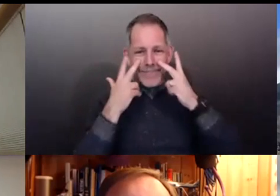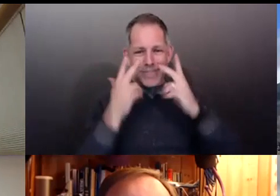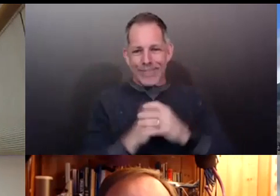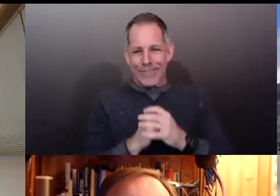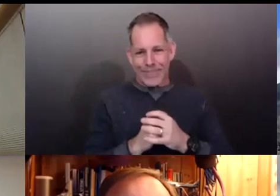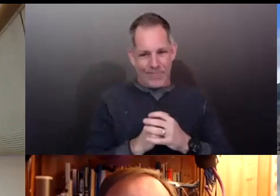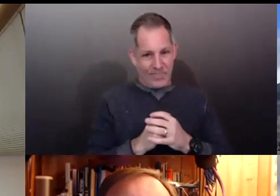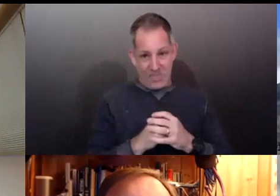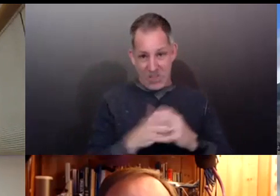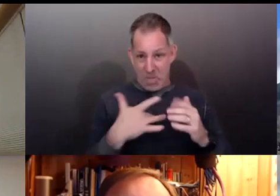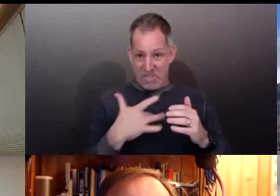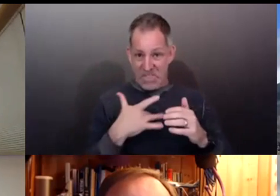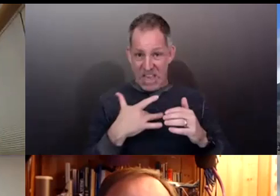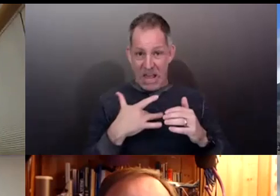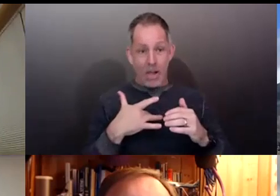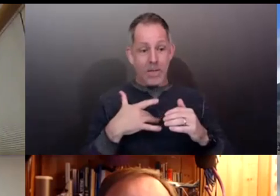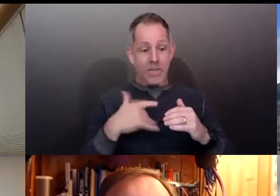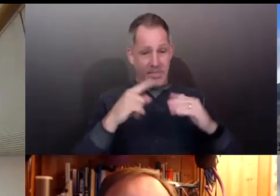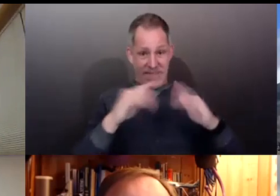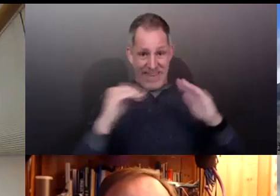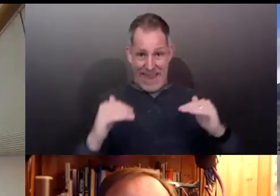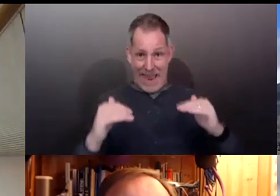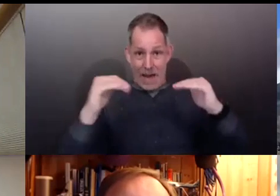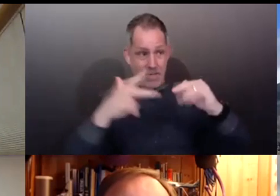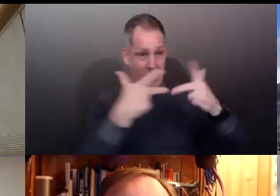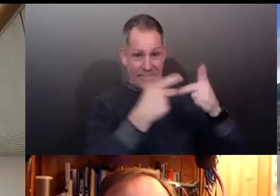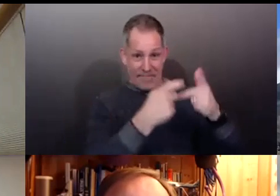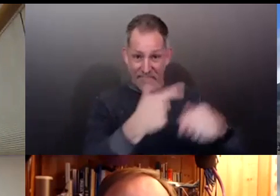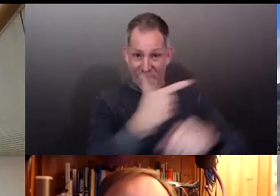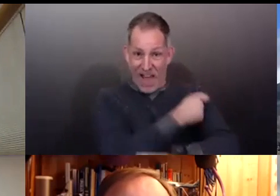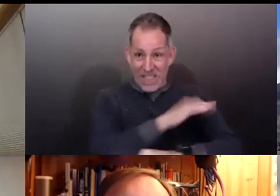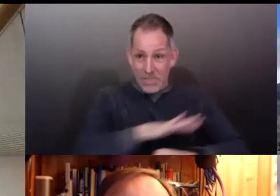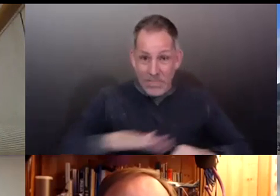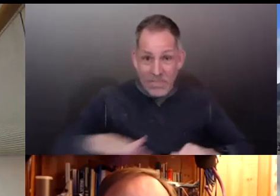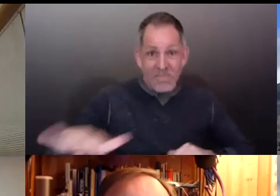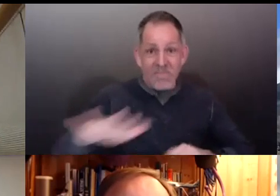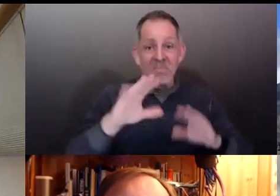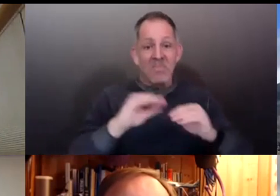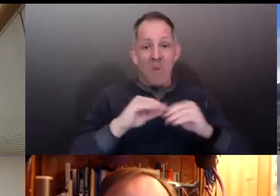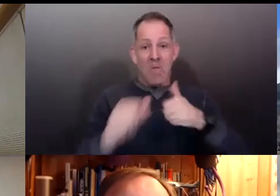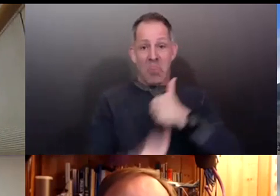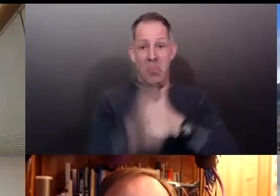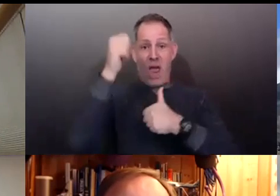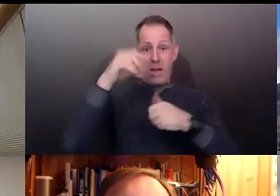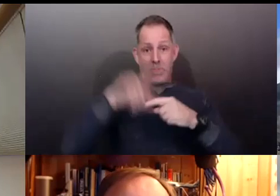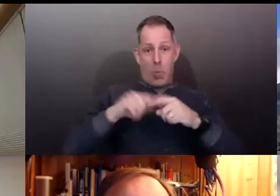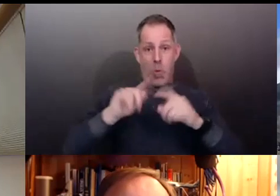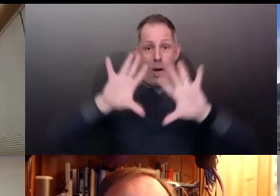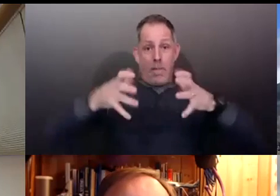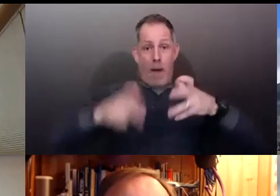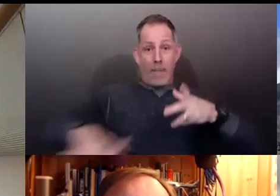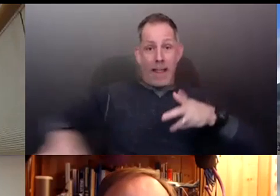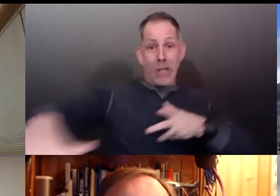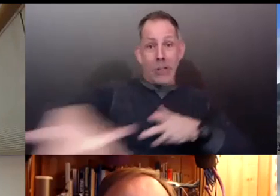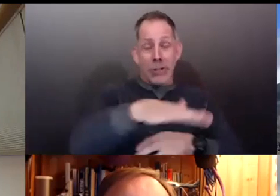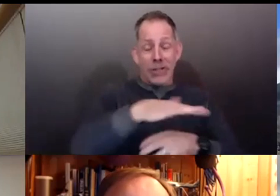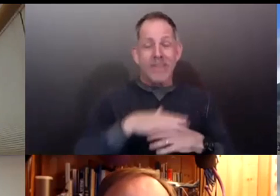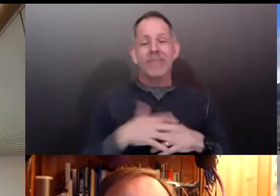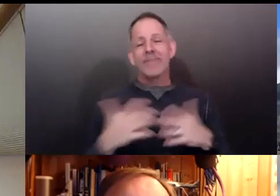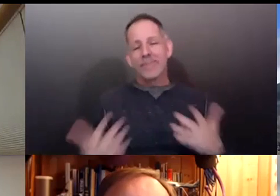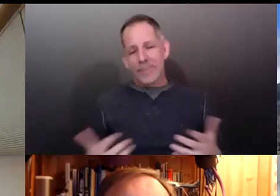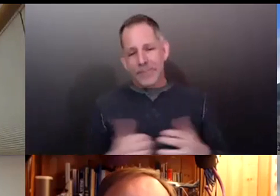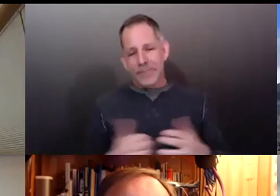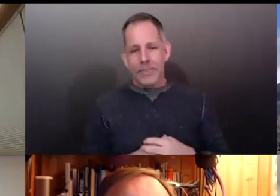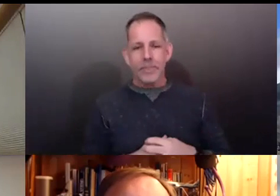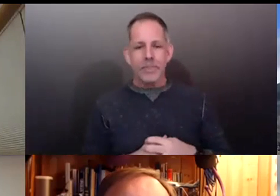start moving back towards a sense of normalcy. That doesn't mean there aren't things that we can do wisely and